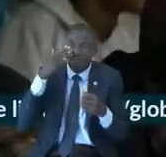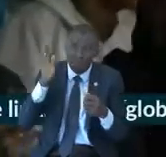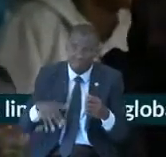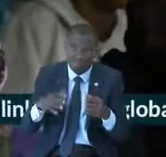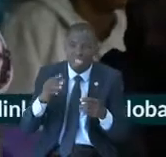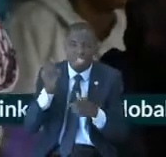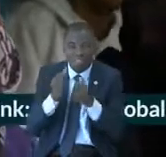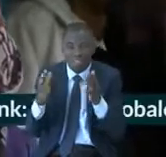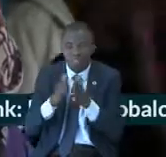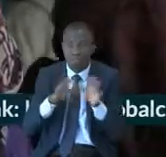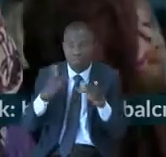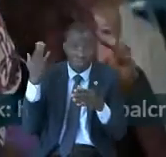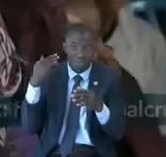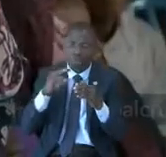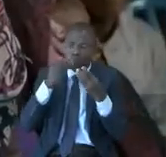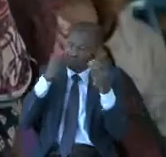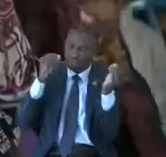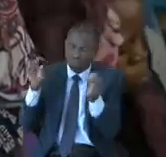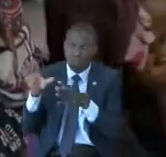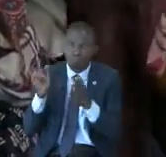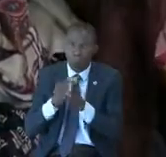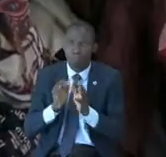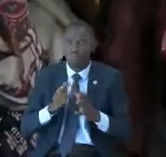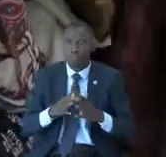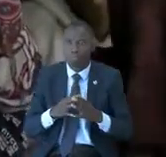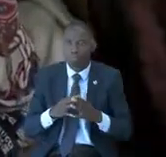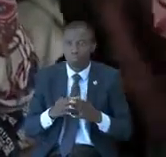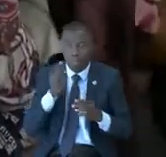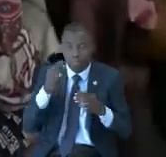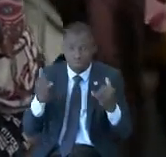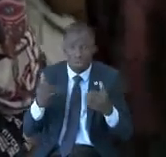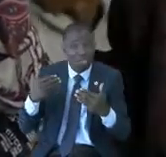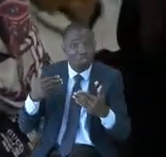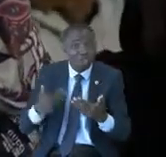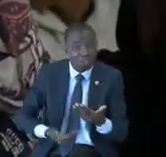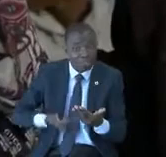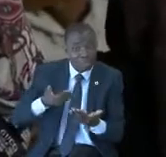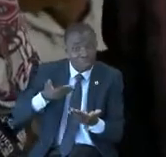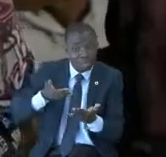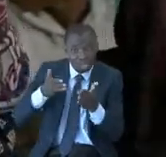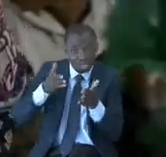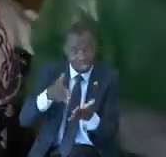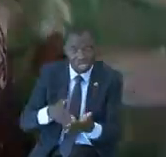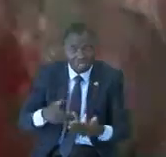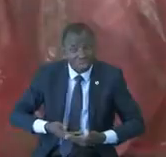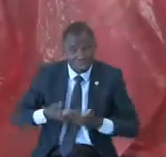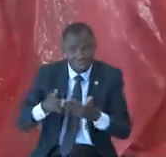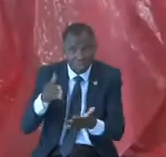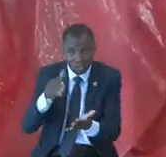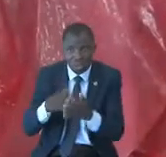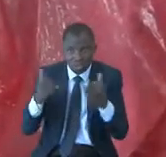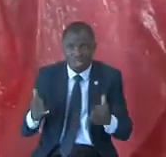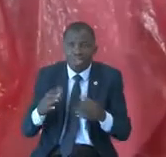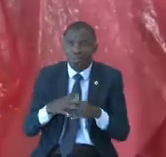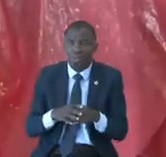showing on the screen now, and fill the form so we can assist you further in your new walk